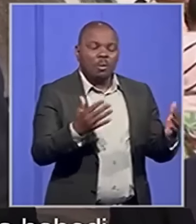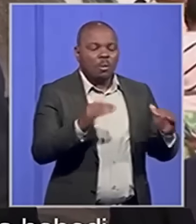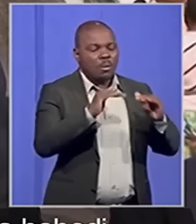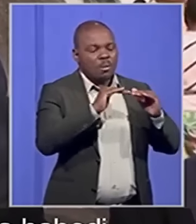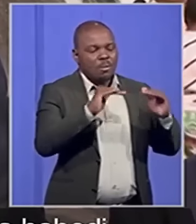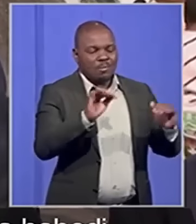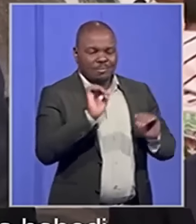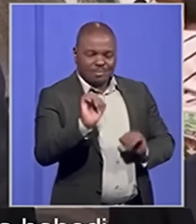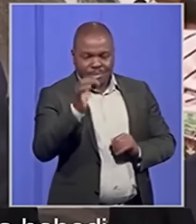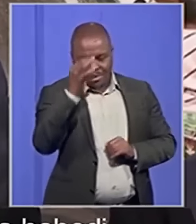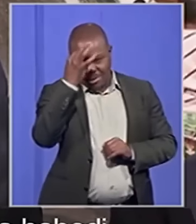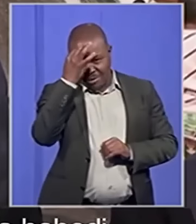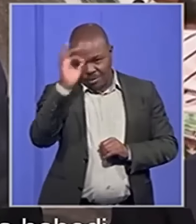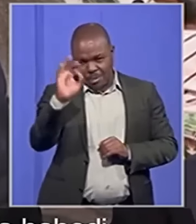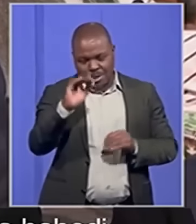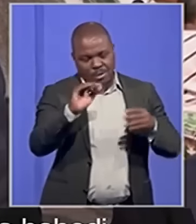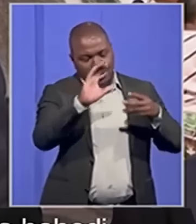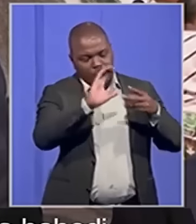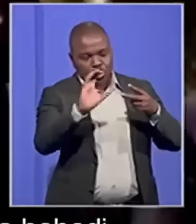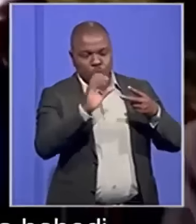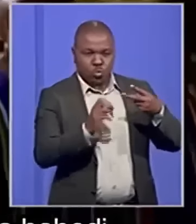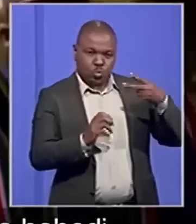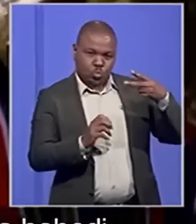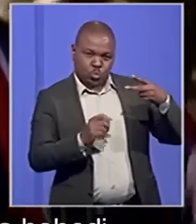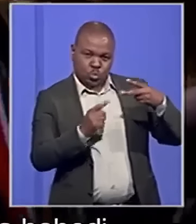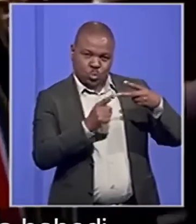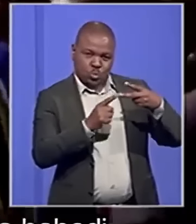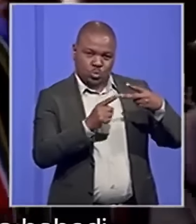funeral, a category 2 state funeral.